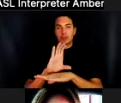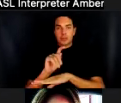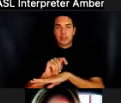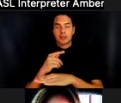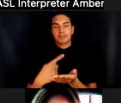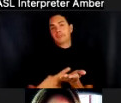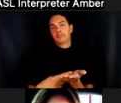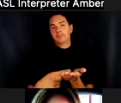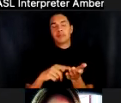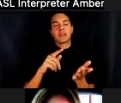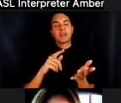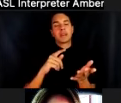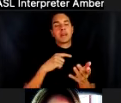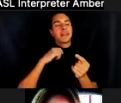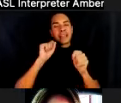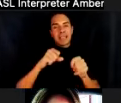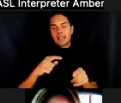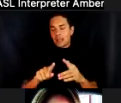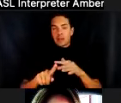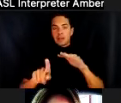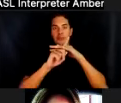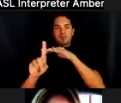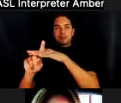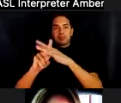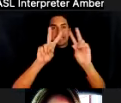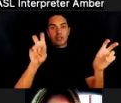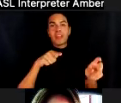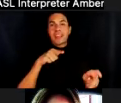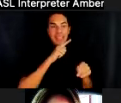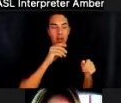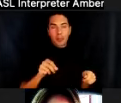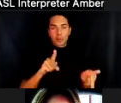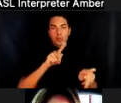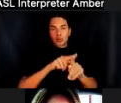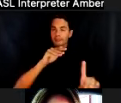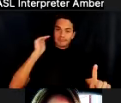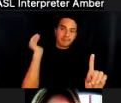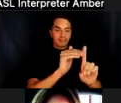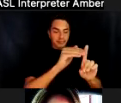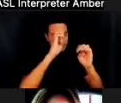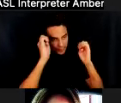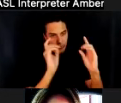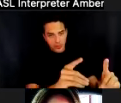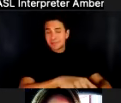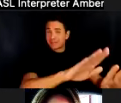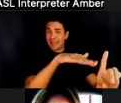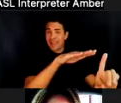by talking about emerging issues and using these as opportunities, right, to educate and sort of forward like